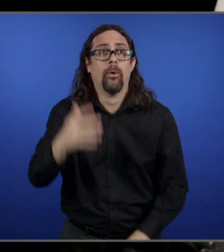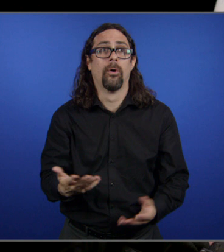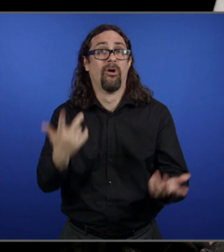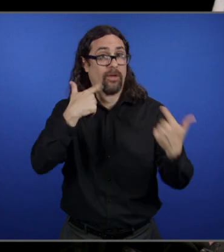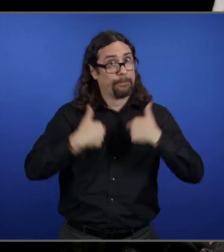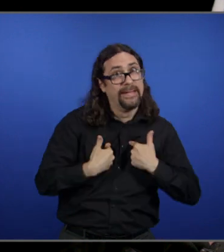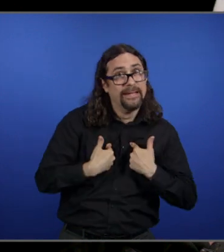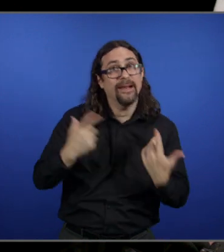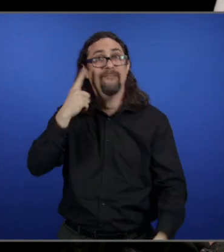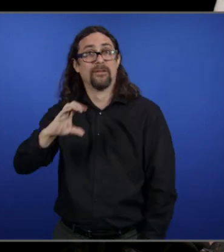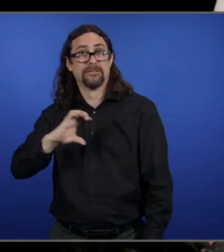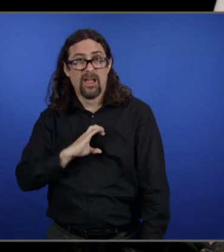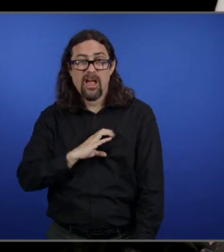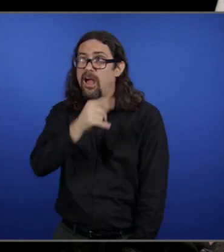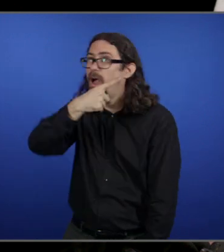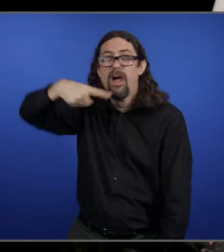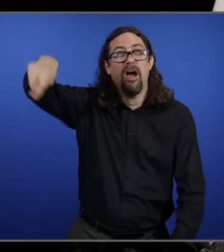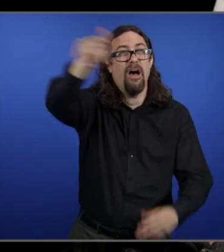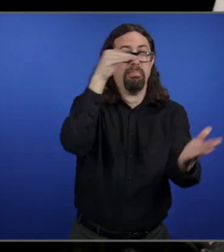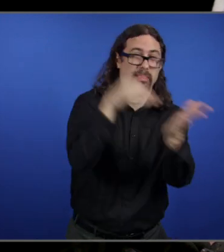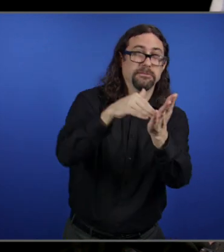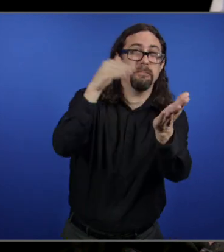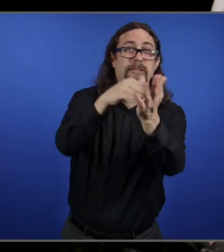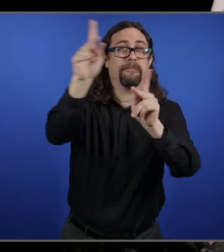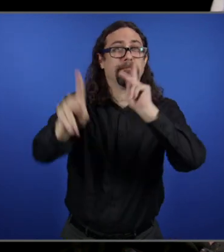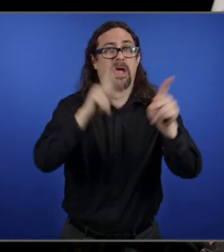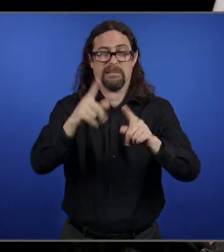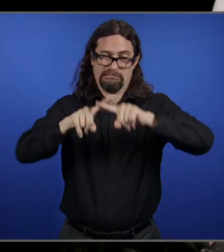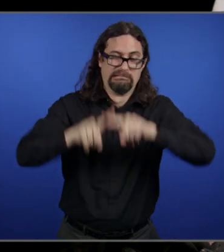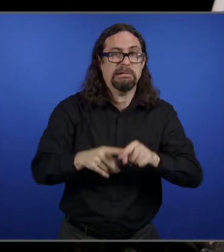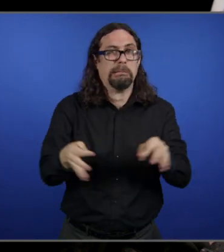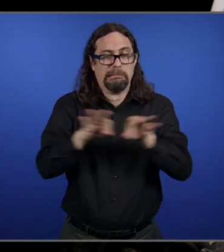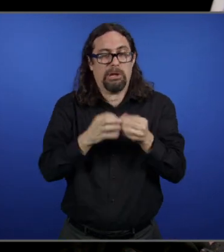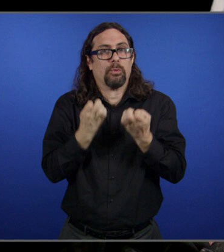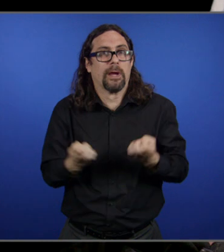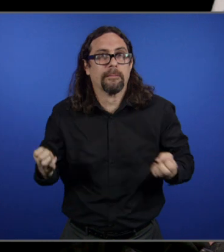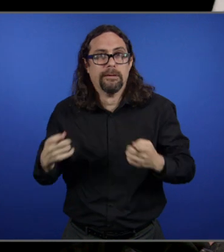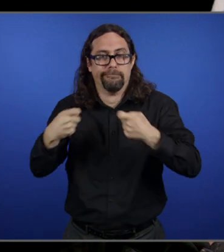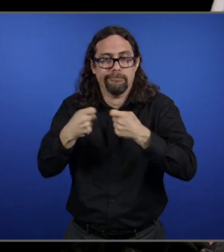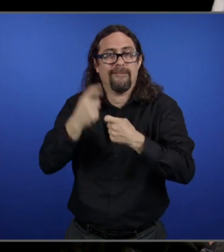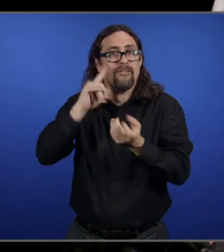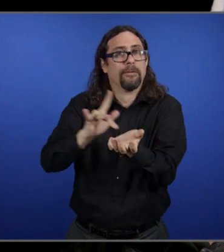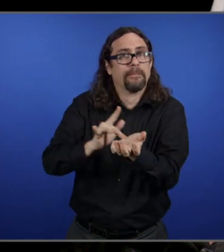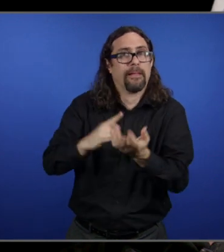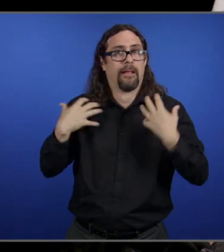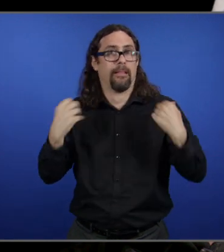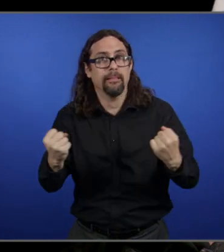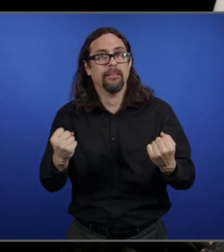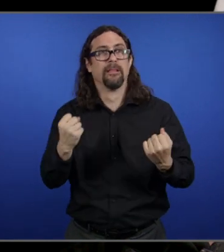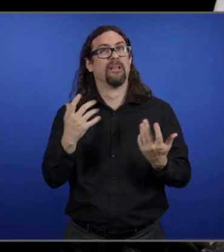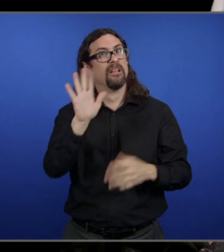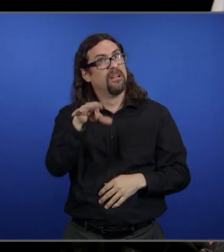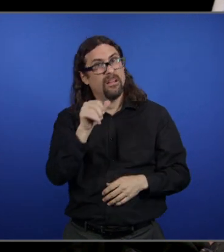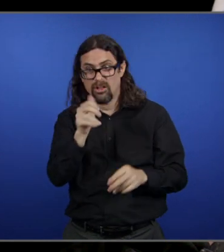Sooner or later, emergencies like this do happen. And for me, for Colleen, and for thousands